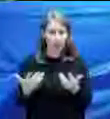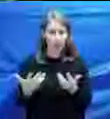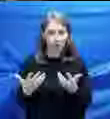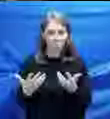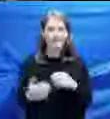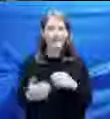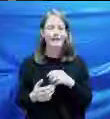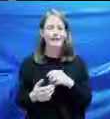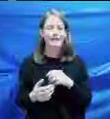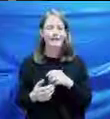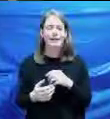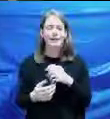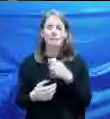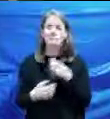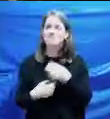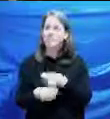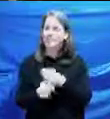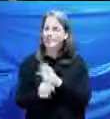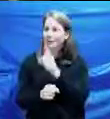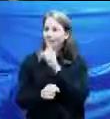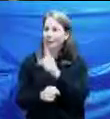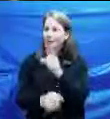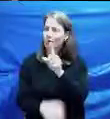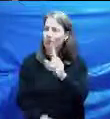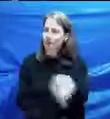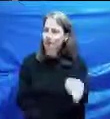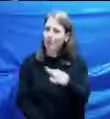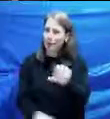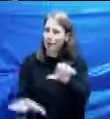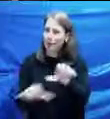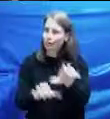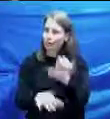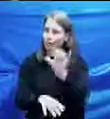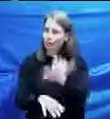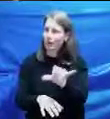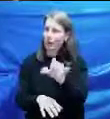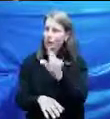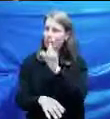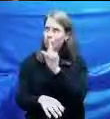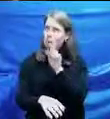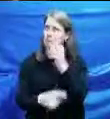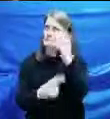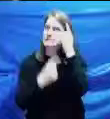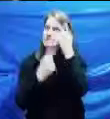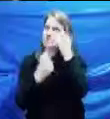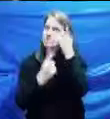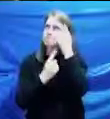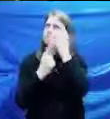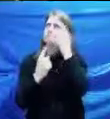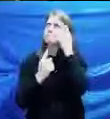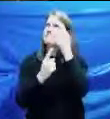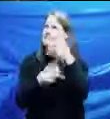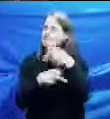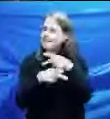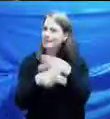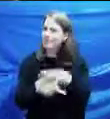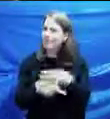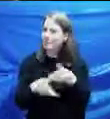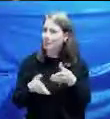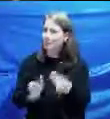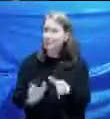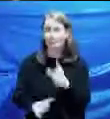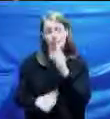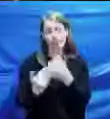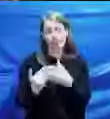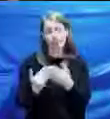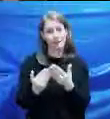a thoughtful, careful, precise way. Right? It's so easy to sort of, certainly I as a teacher know